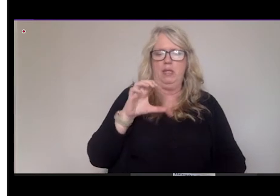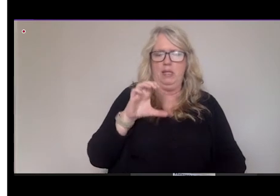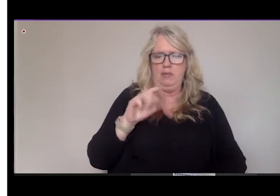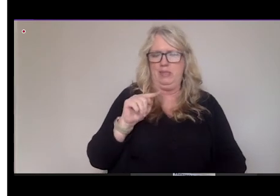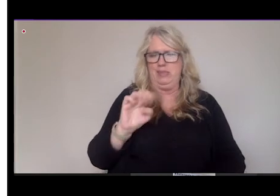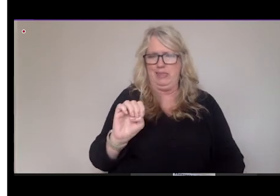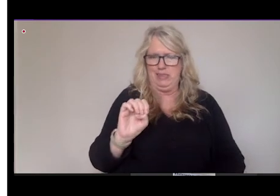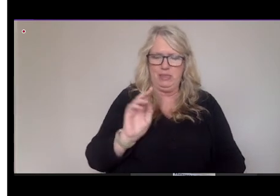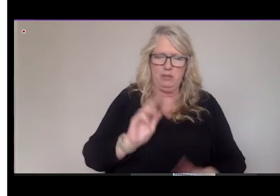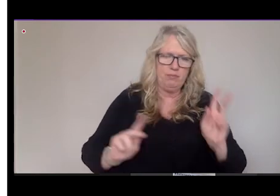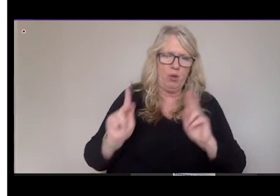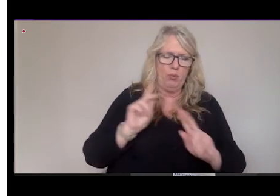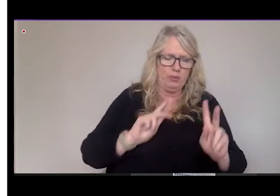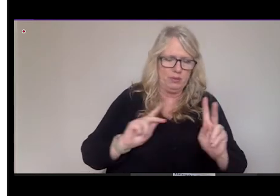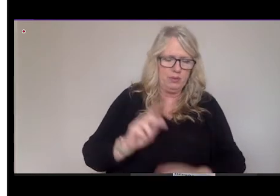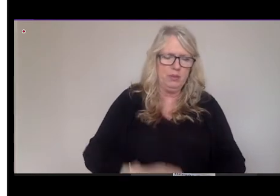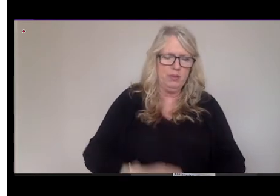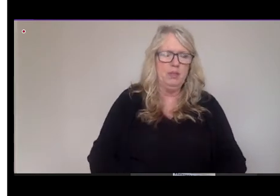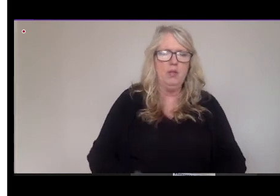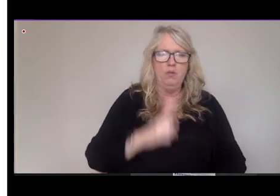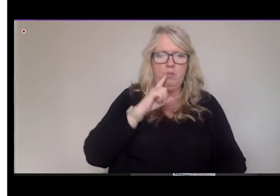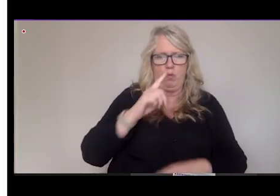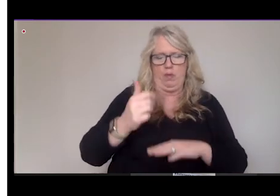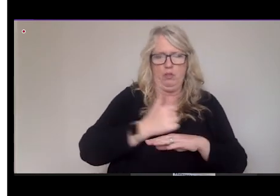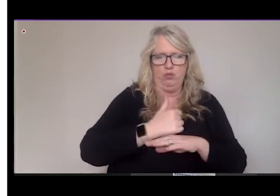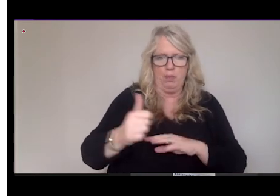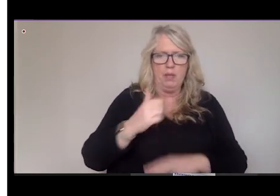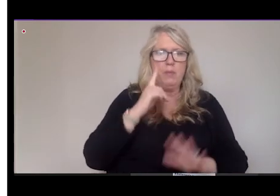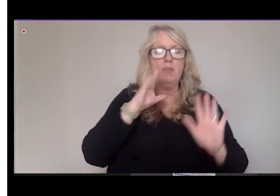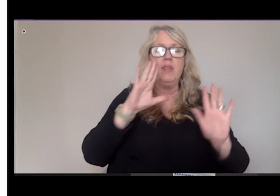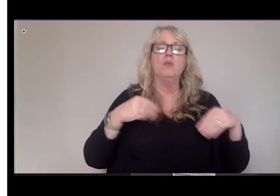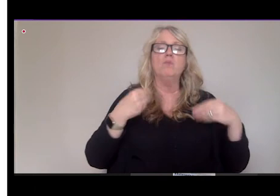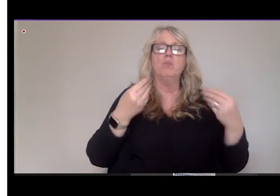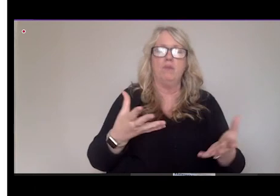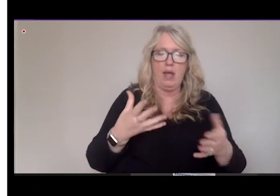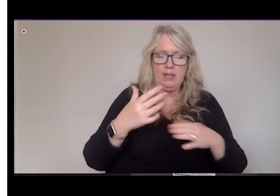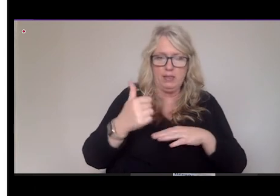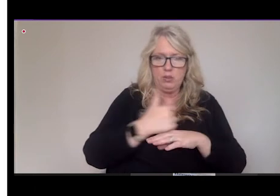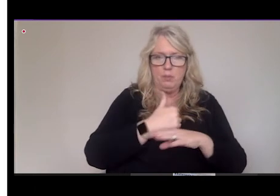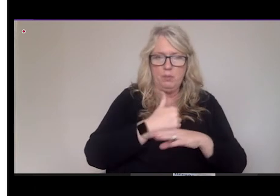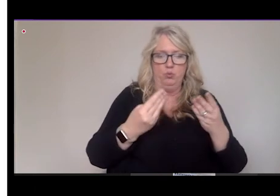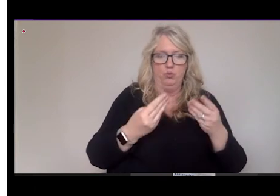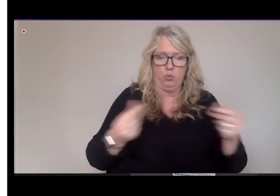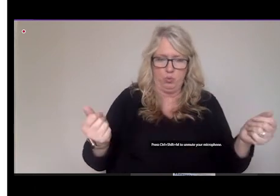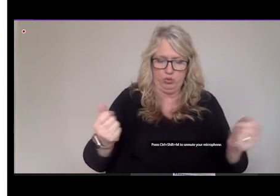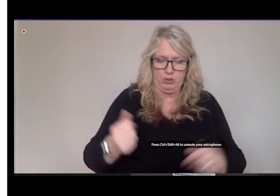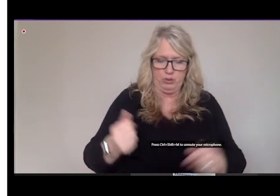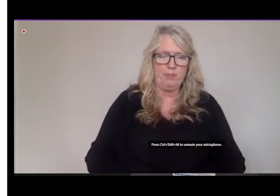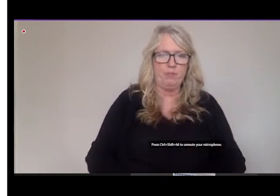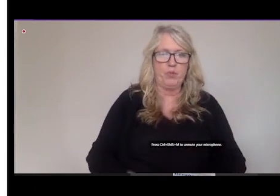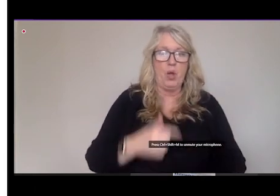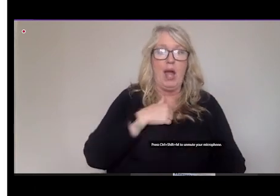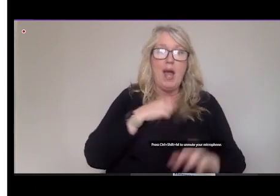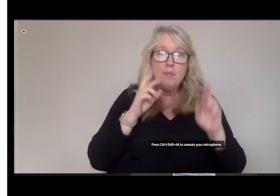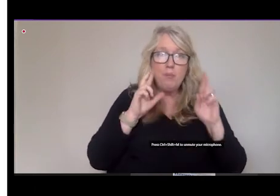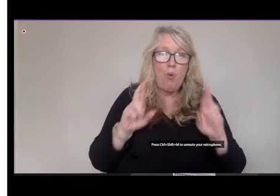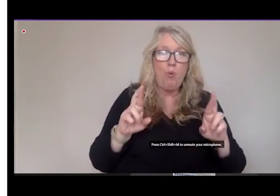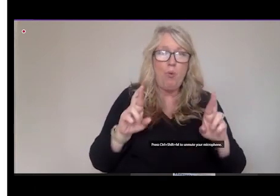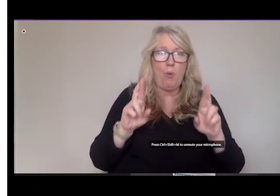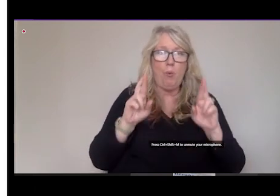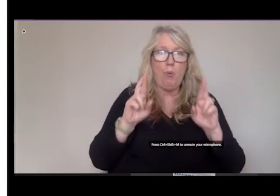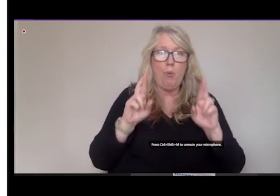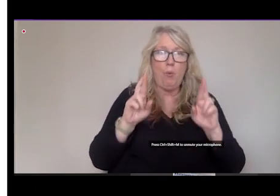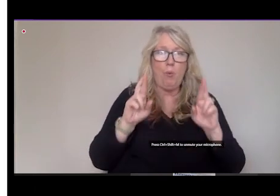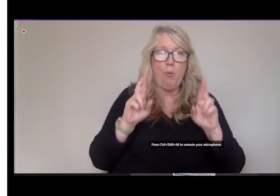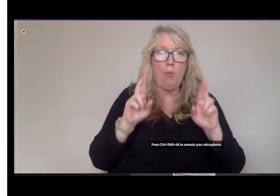vocational rehab and the CTE folks in transportation, in providing transportation solutions. And